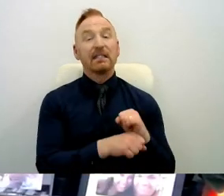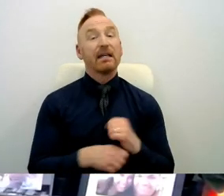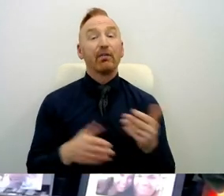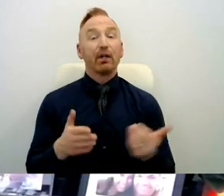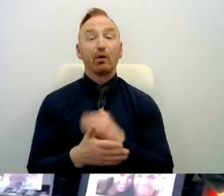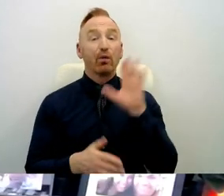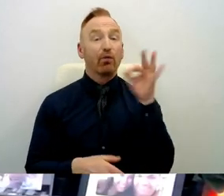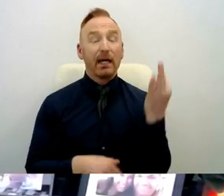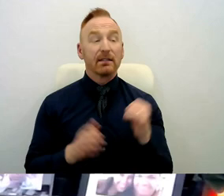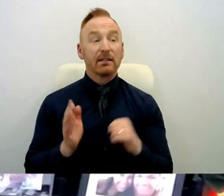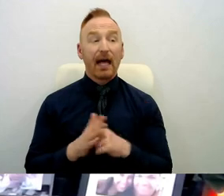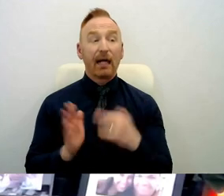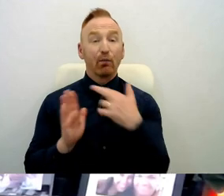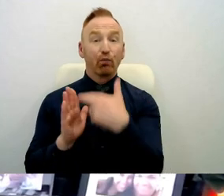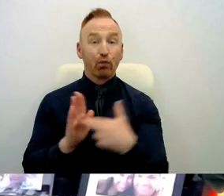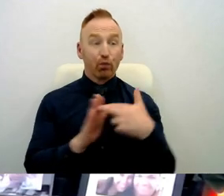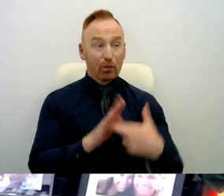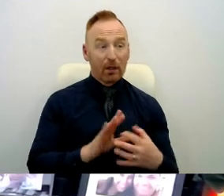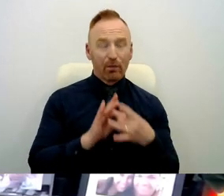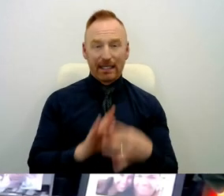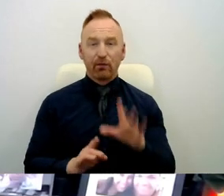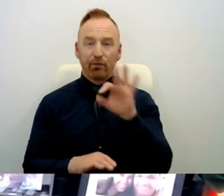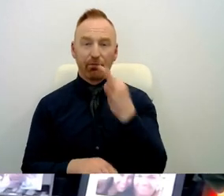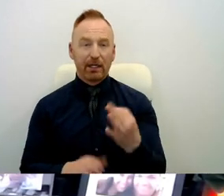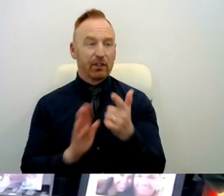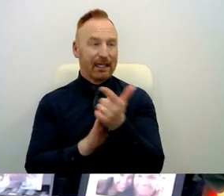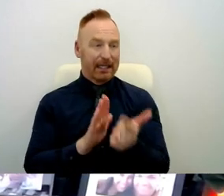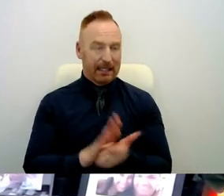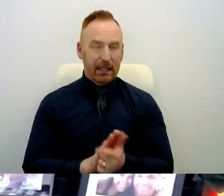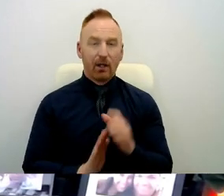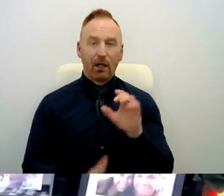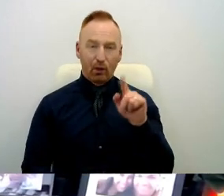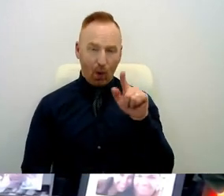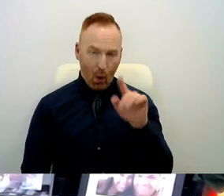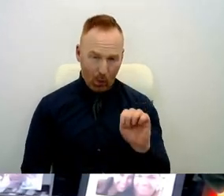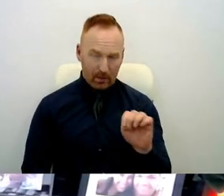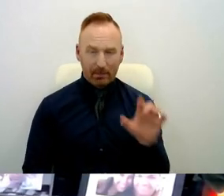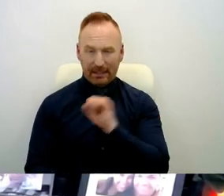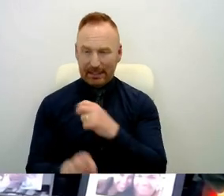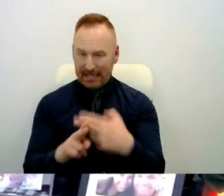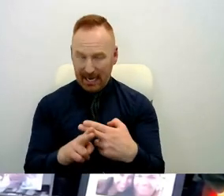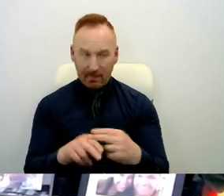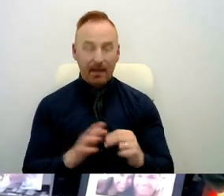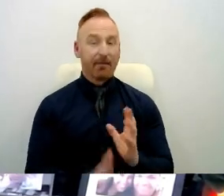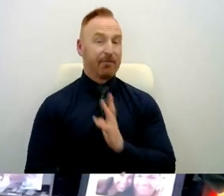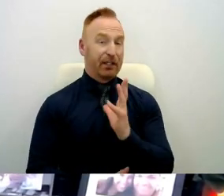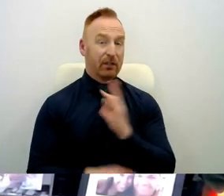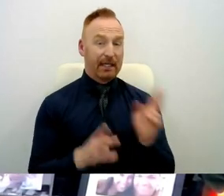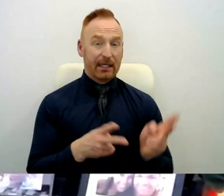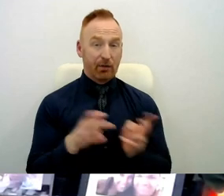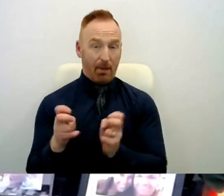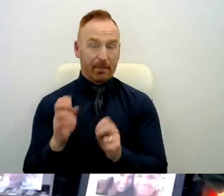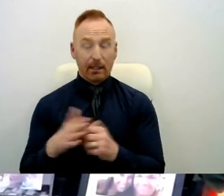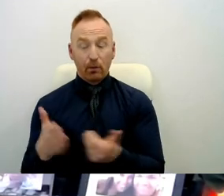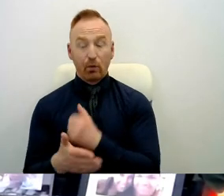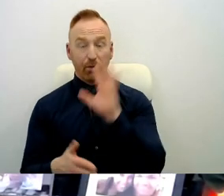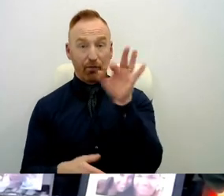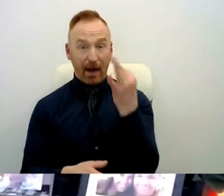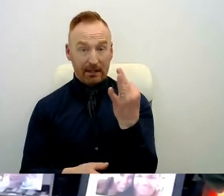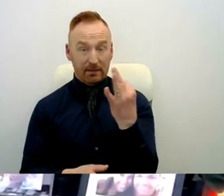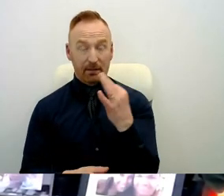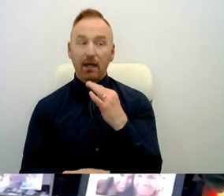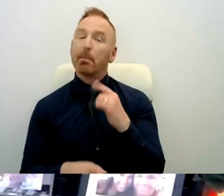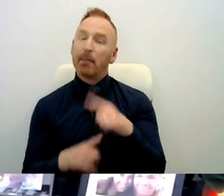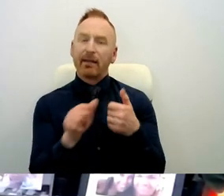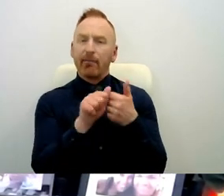Slavery in New France was regulated by a French legal code entitled the Code Noir. And even though it wasn't officially adopted in New France,